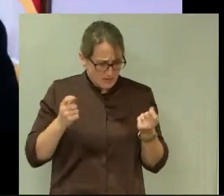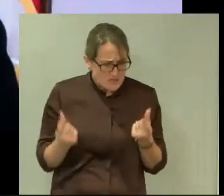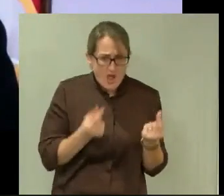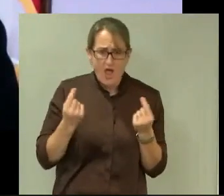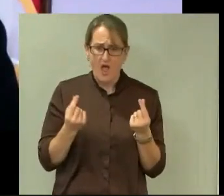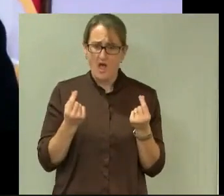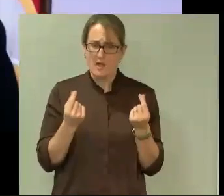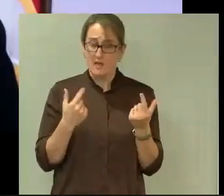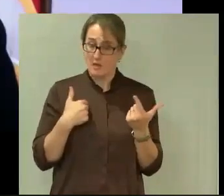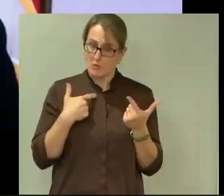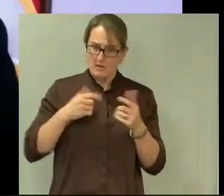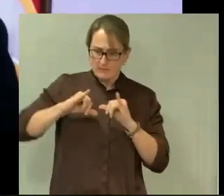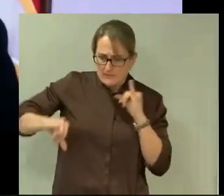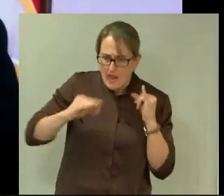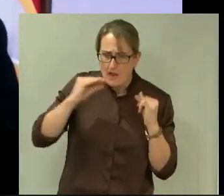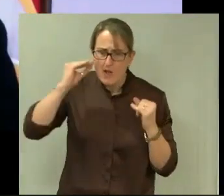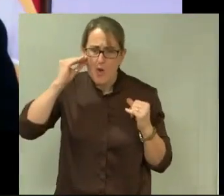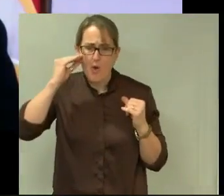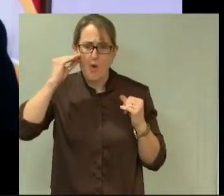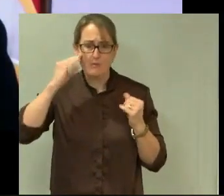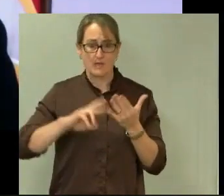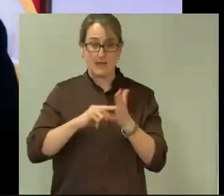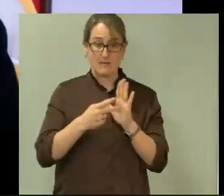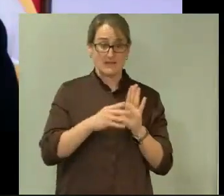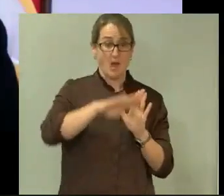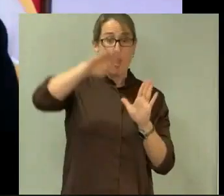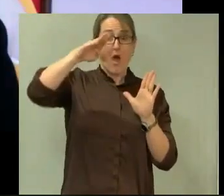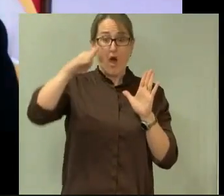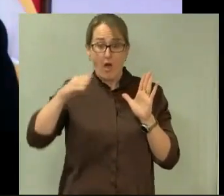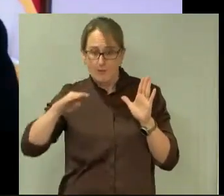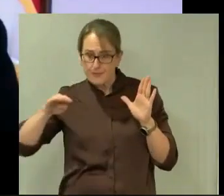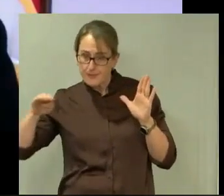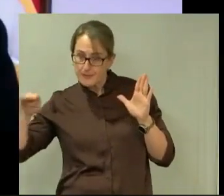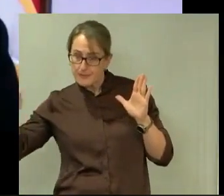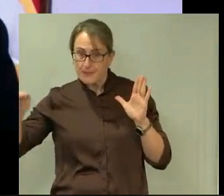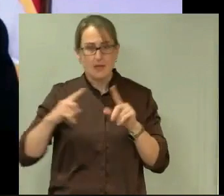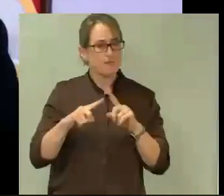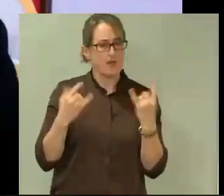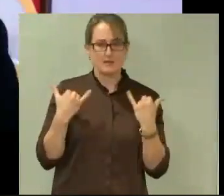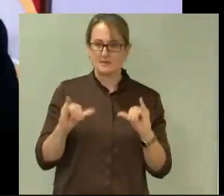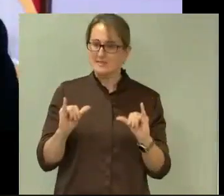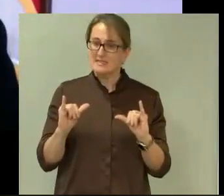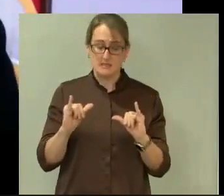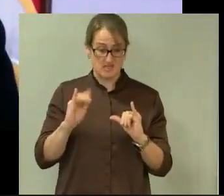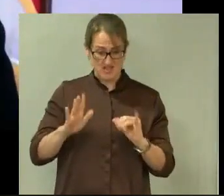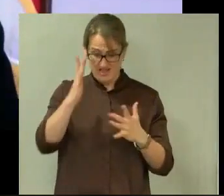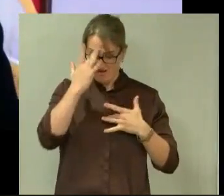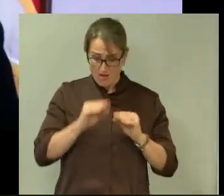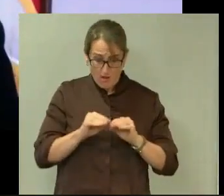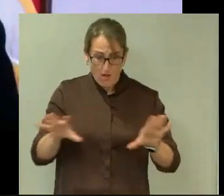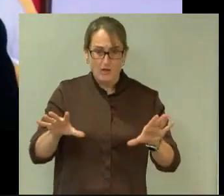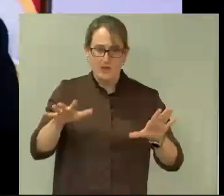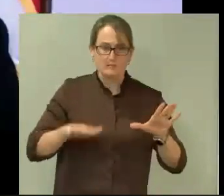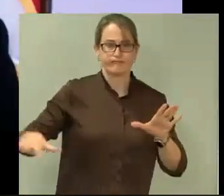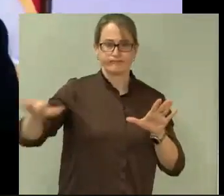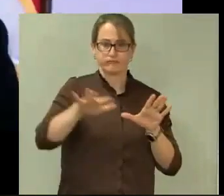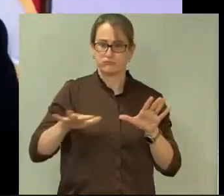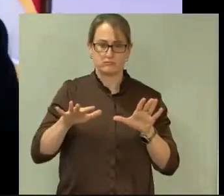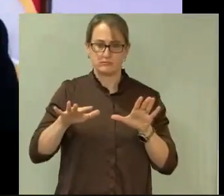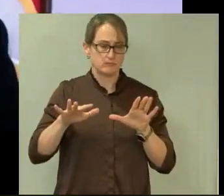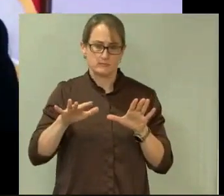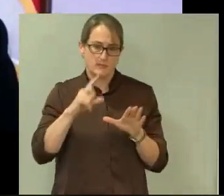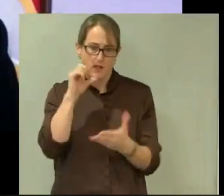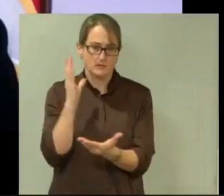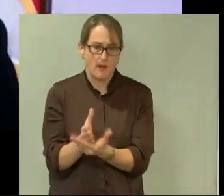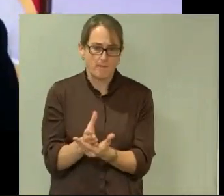flattening the curve, the impacts of the pandemic are unrelenting. And as you heard from Dr. Chavez, we've got to think this through for the long